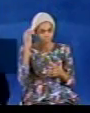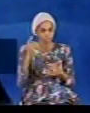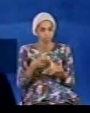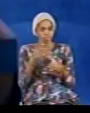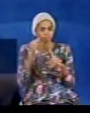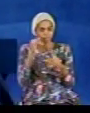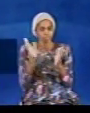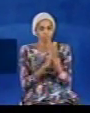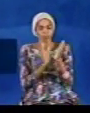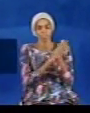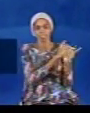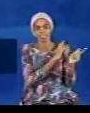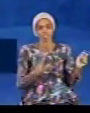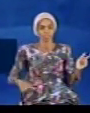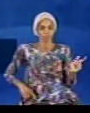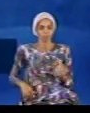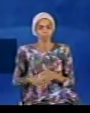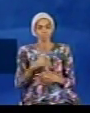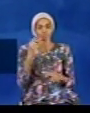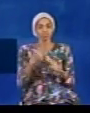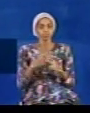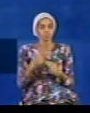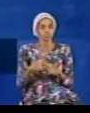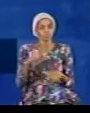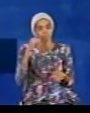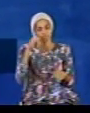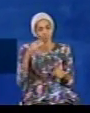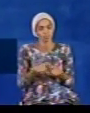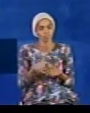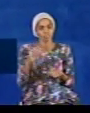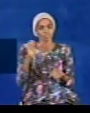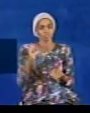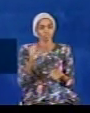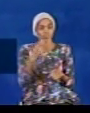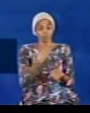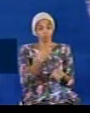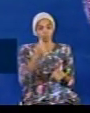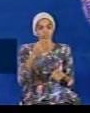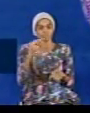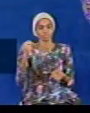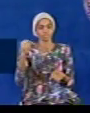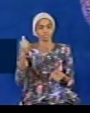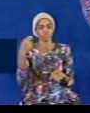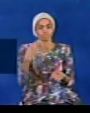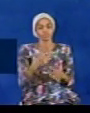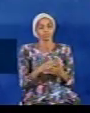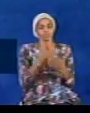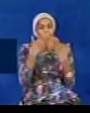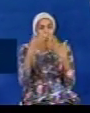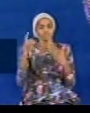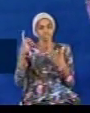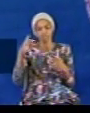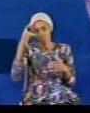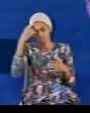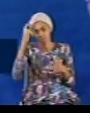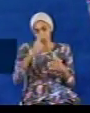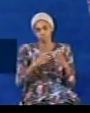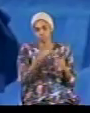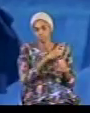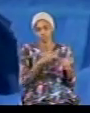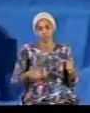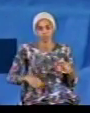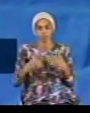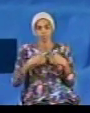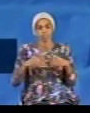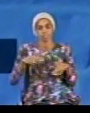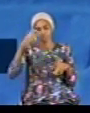Lord. My name is Sister, and I want to thank God for what God did for me tonight. It happened on Sunday. I was at my place of work,